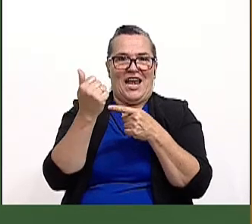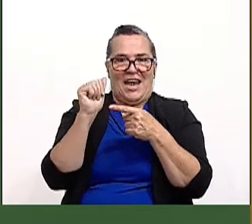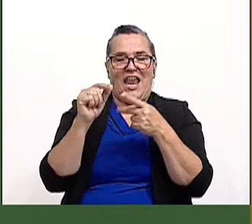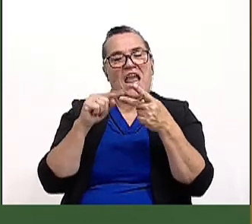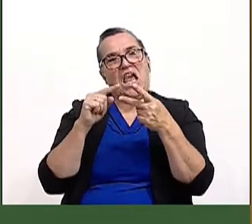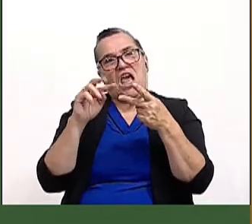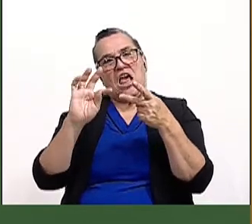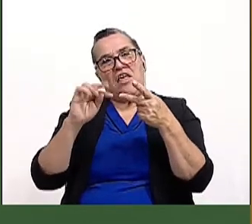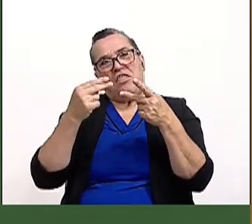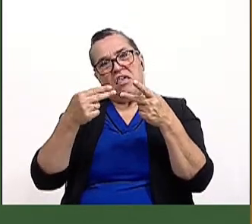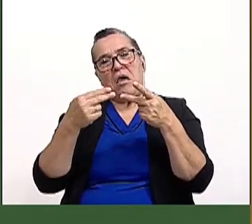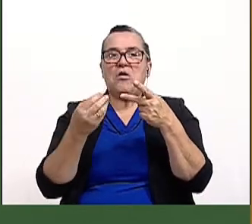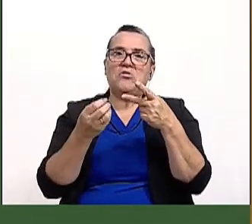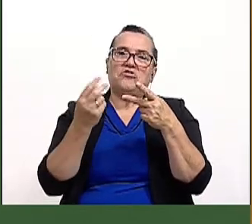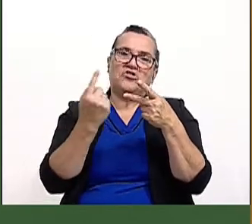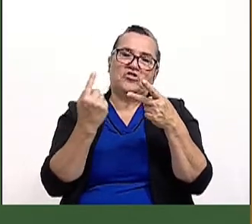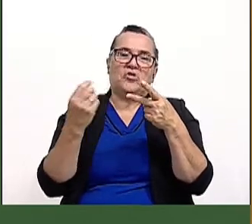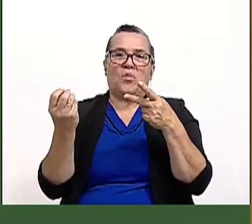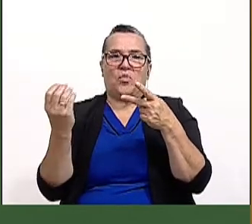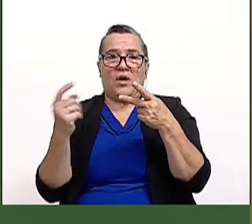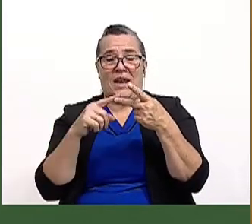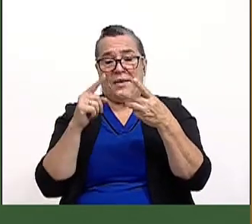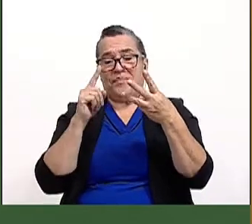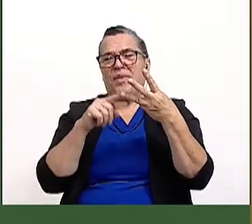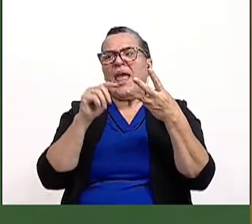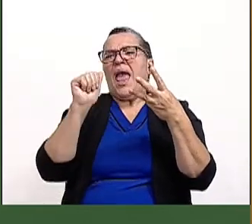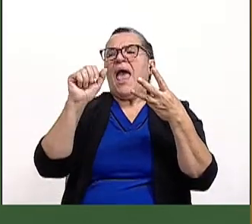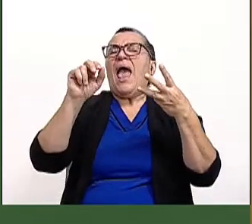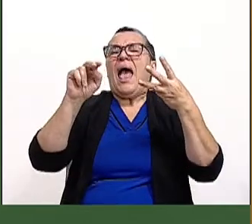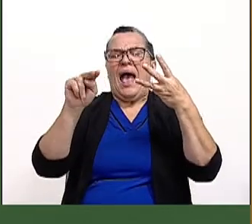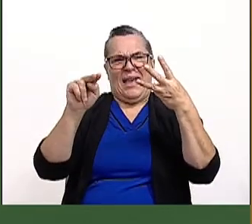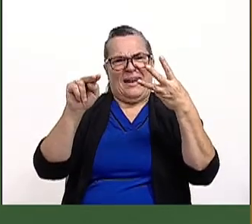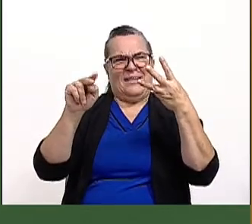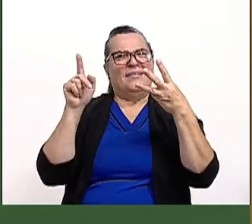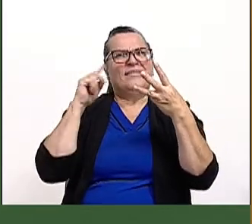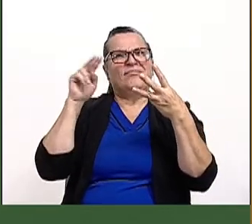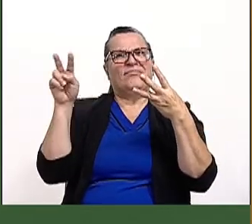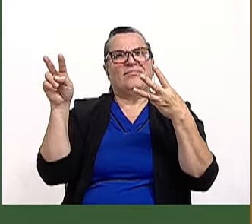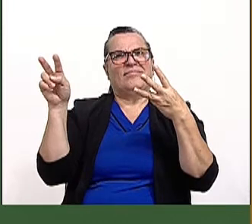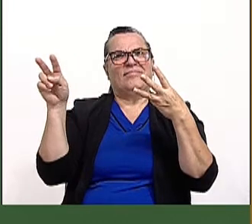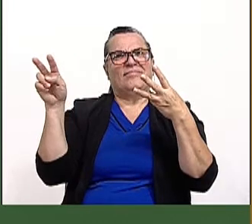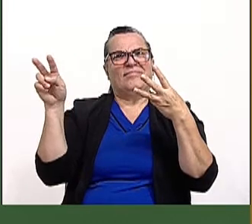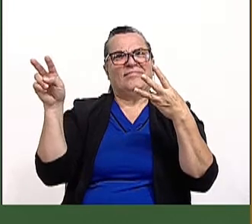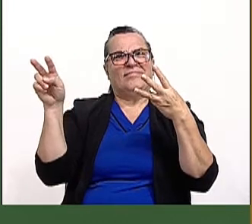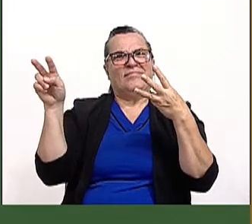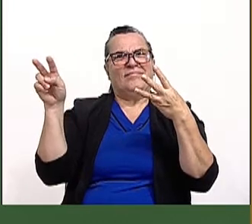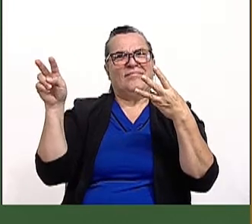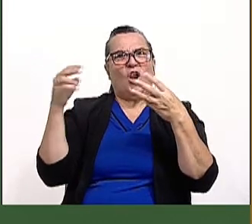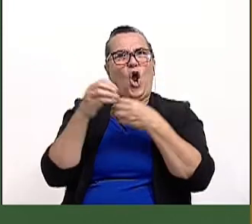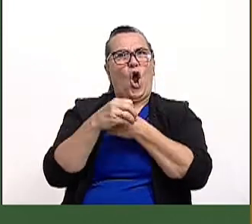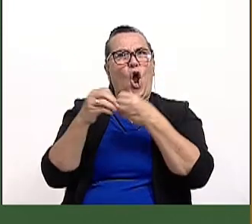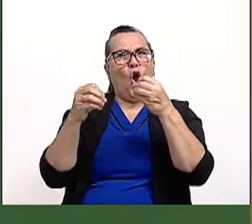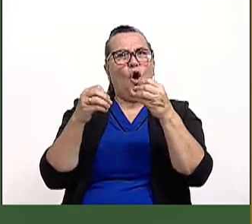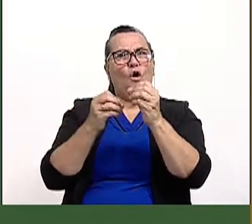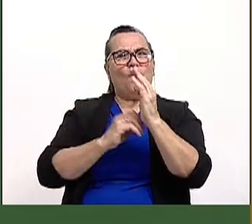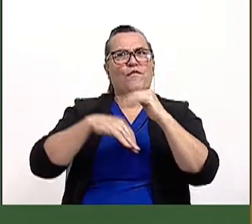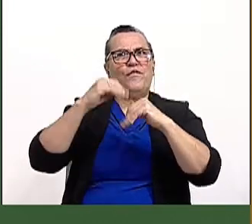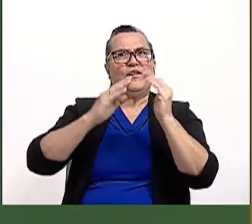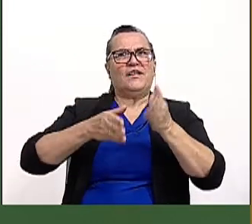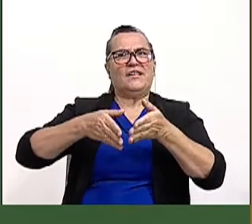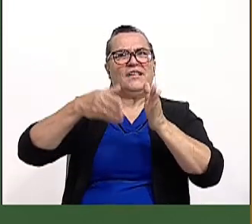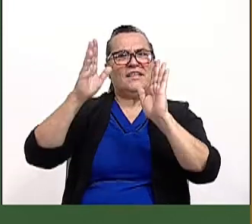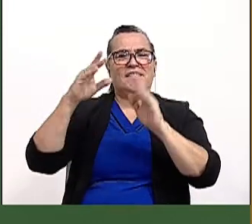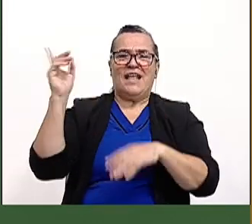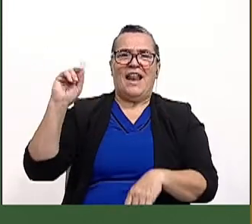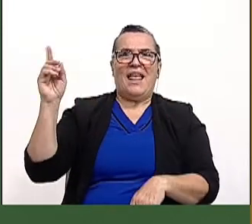nouns. And finally, we have an. Look at the example. It says, there is an office building on the